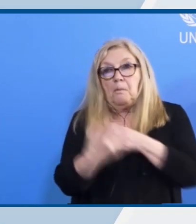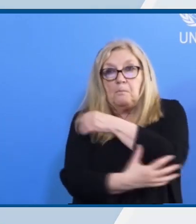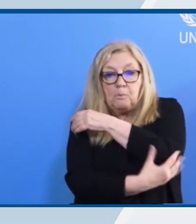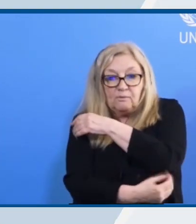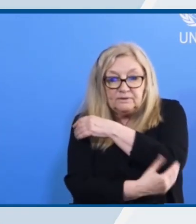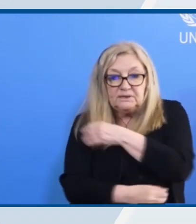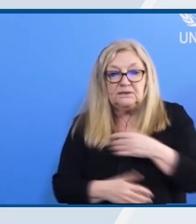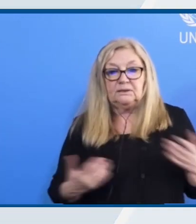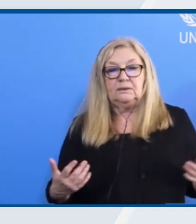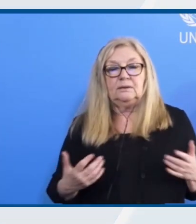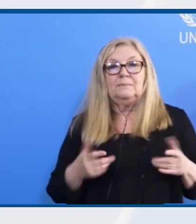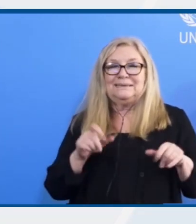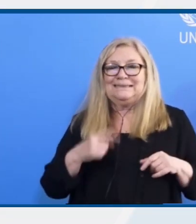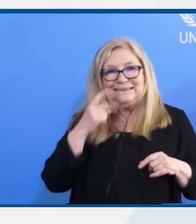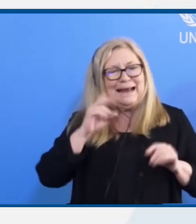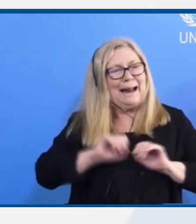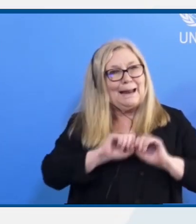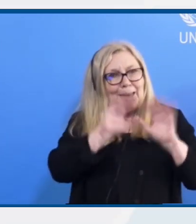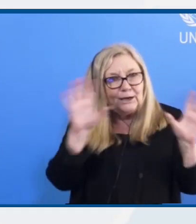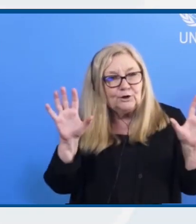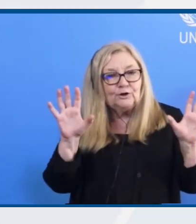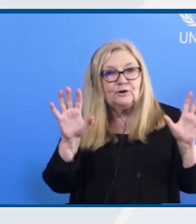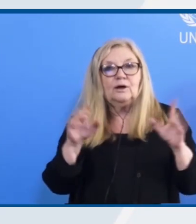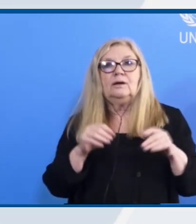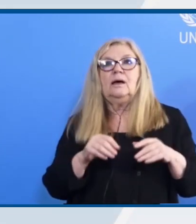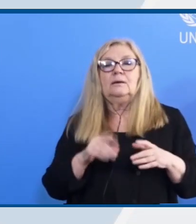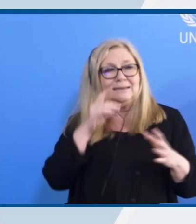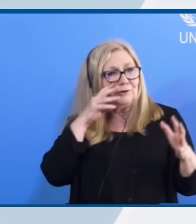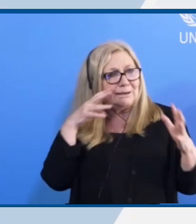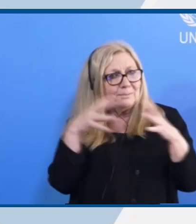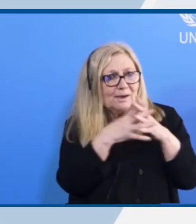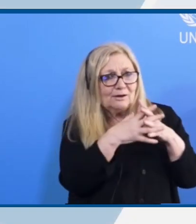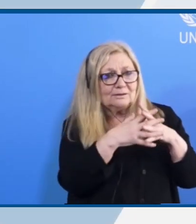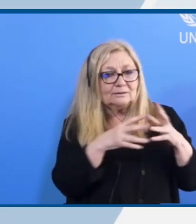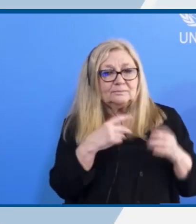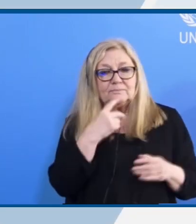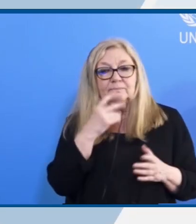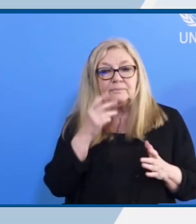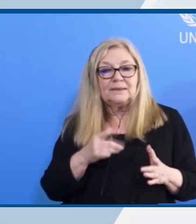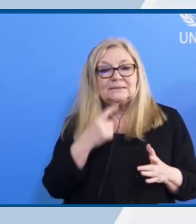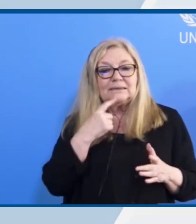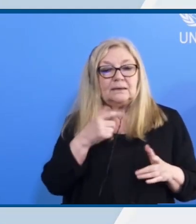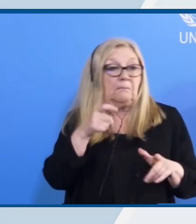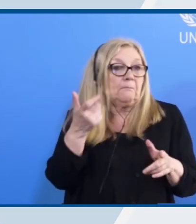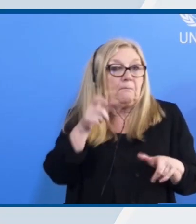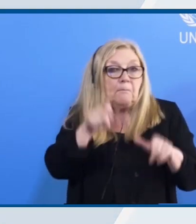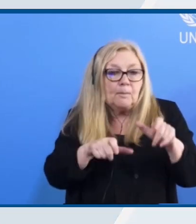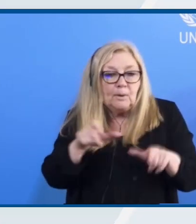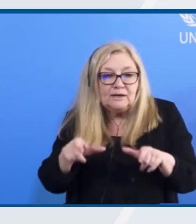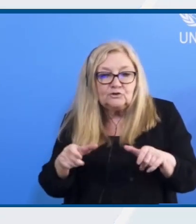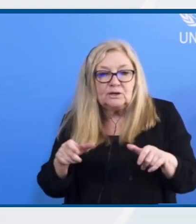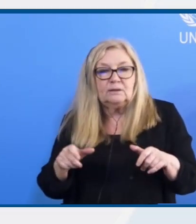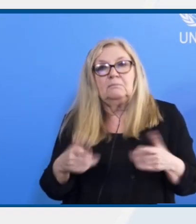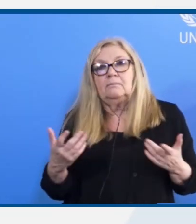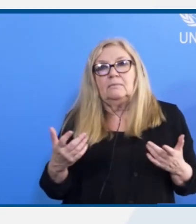something about the lack of access to infrastructure and services becomes the metrics by which local governments receive this type